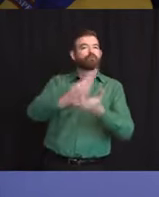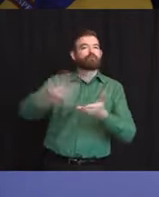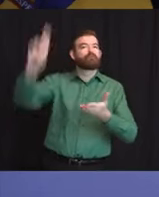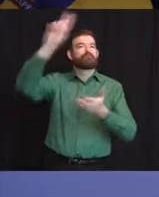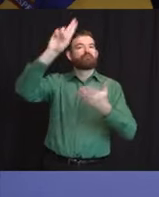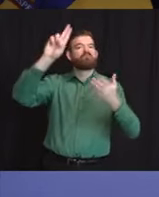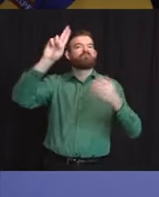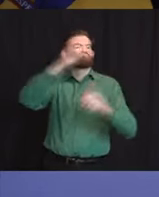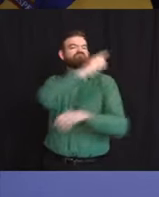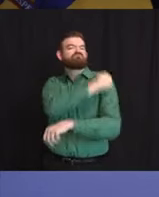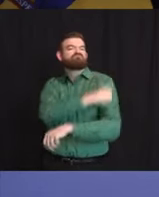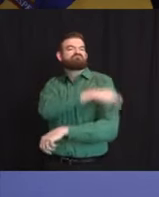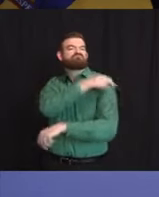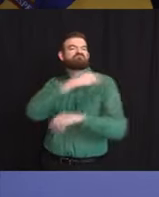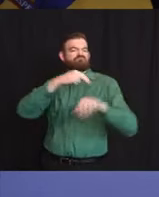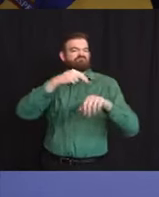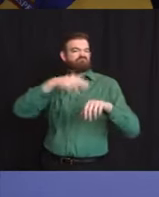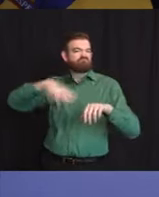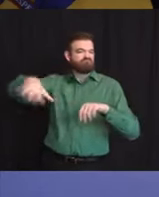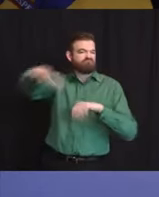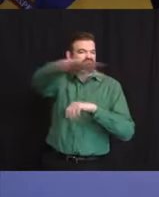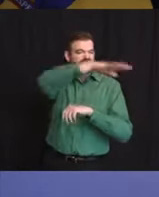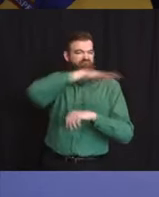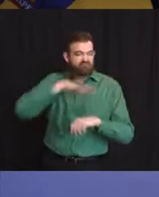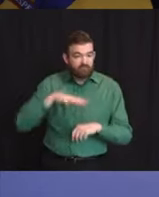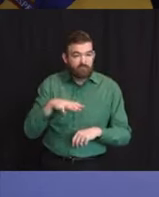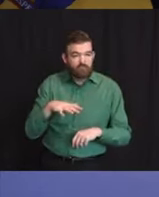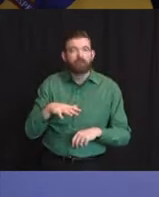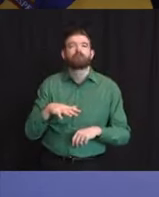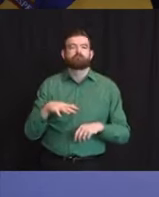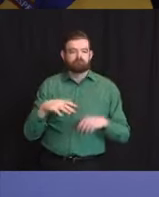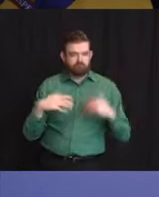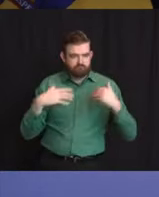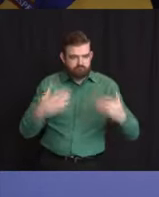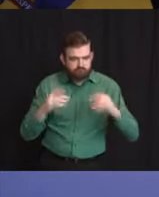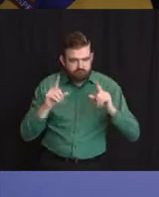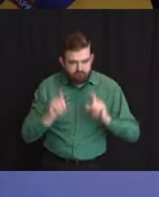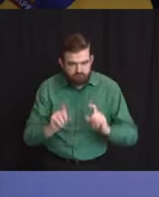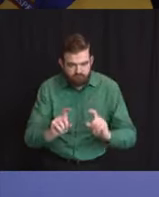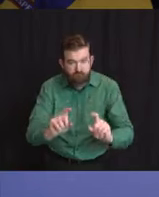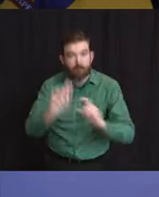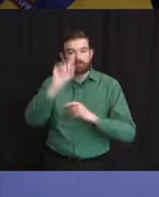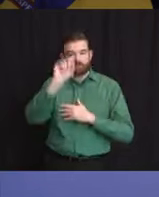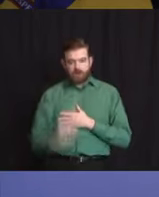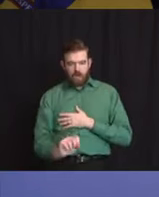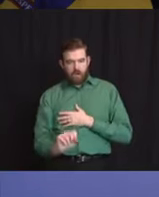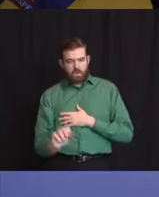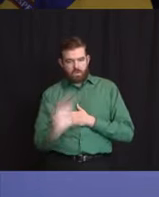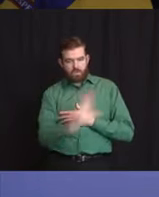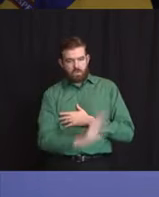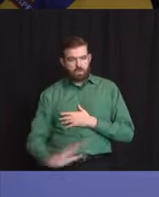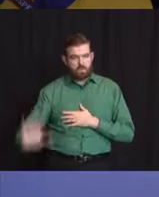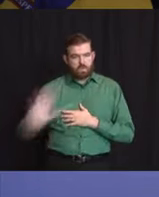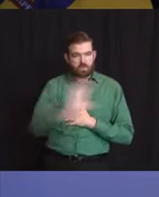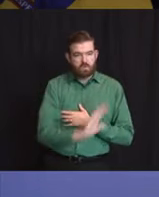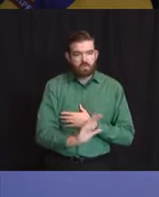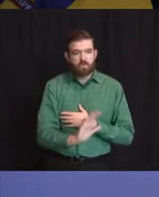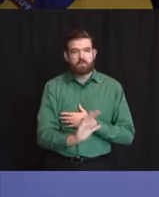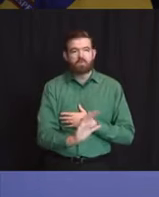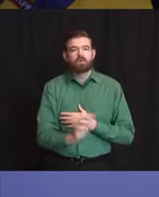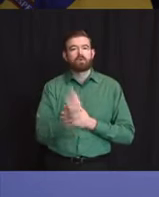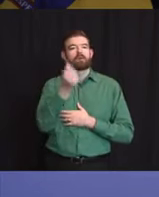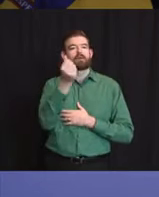of 16 long-term care facilities in the southern part of the state. In terms of lab reports,